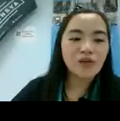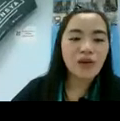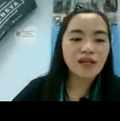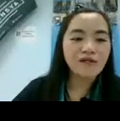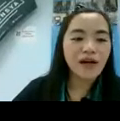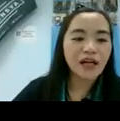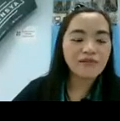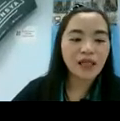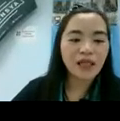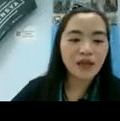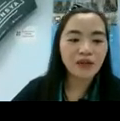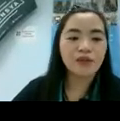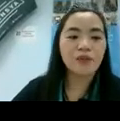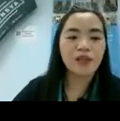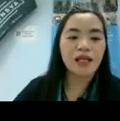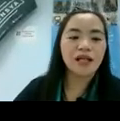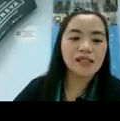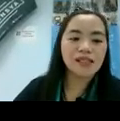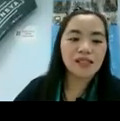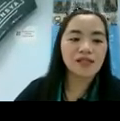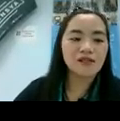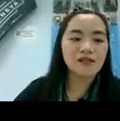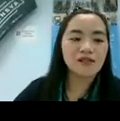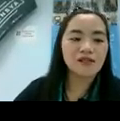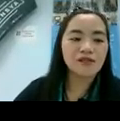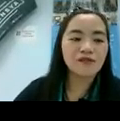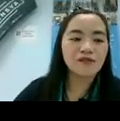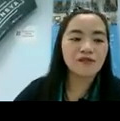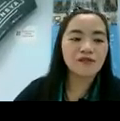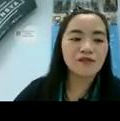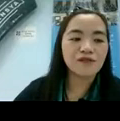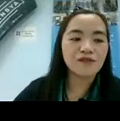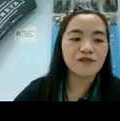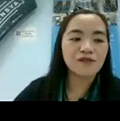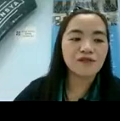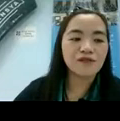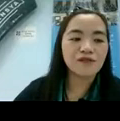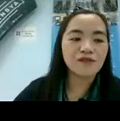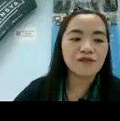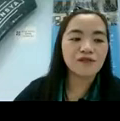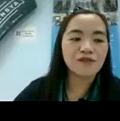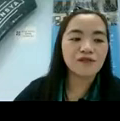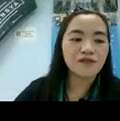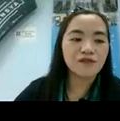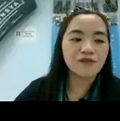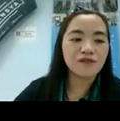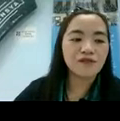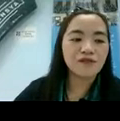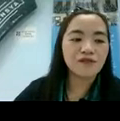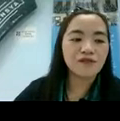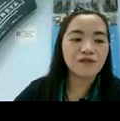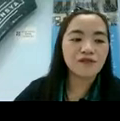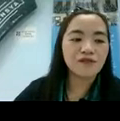po, on November 25, magkakaroon po ng CES Forum in the morning, followed by online kwentuhan